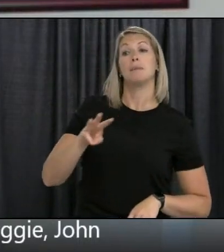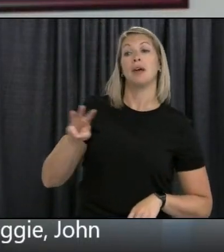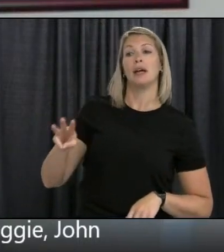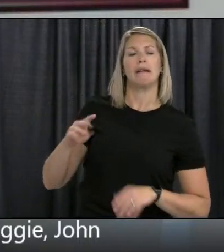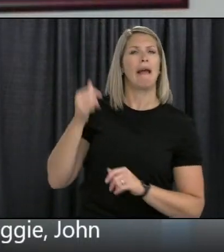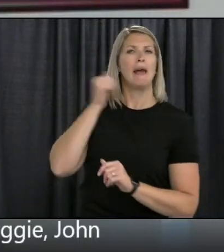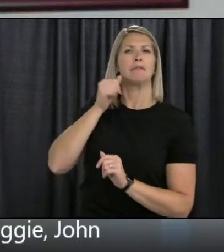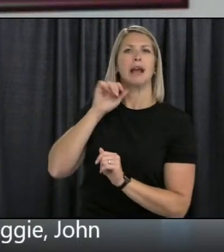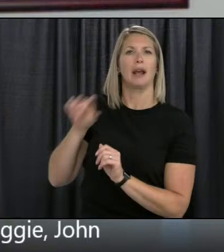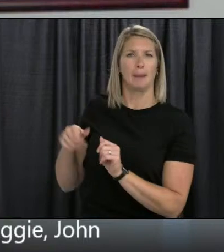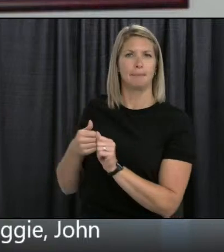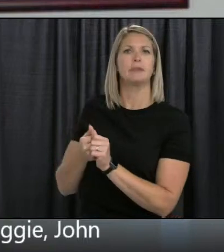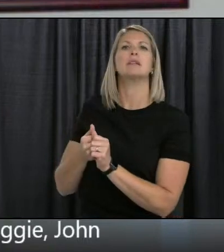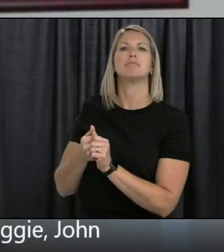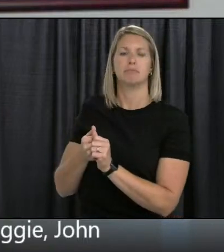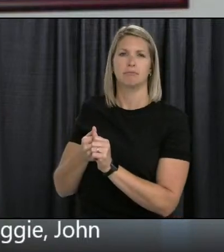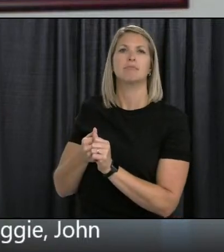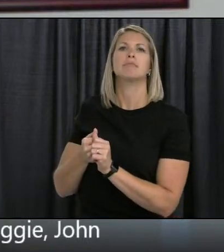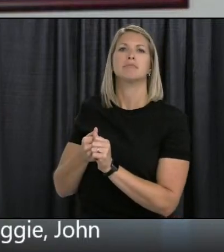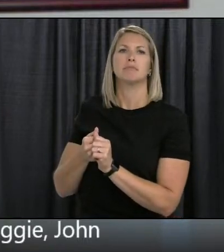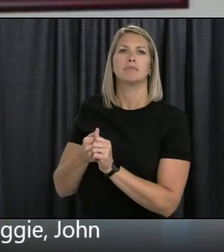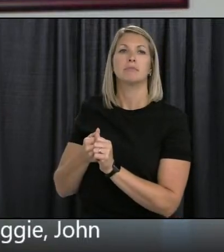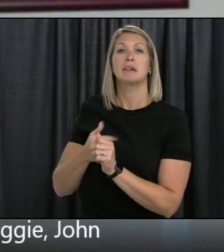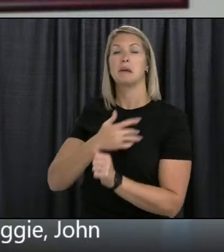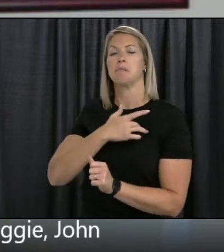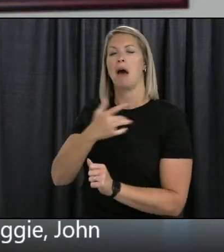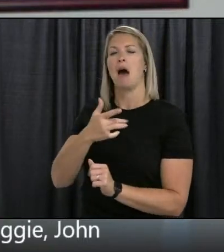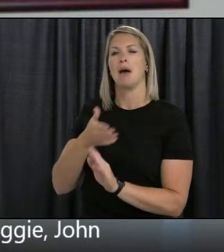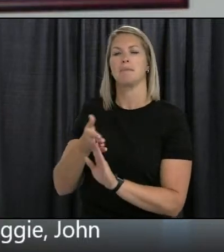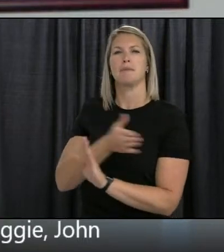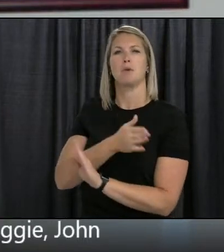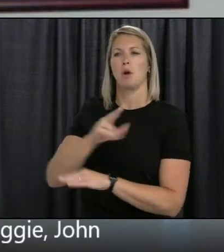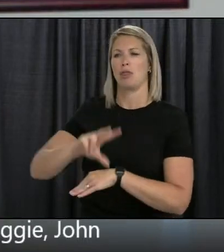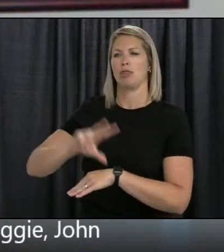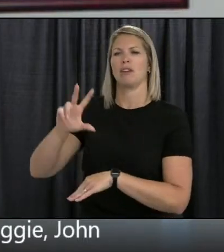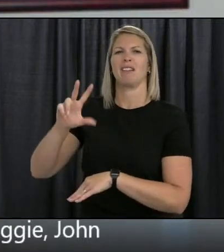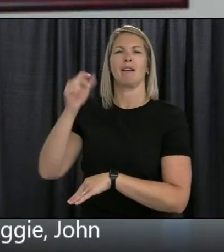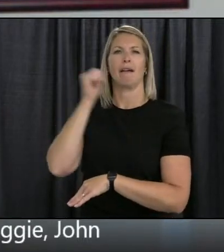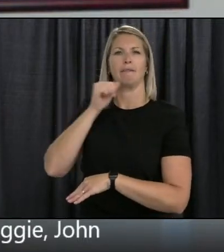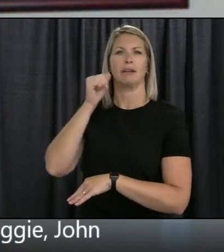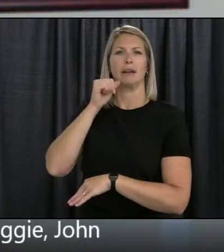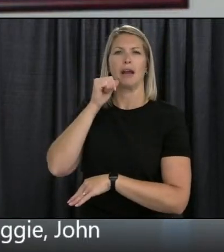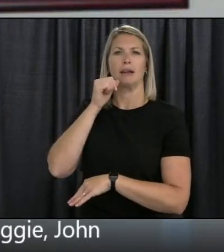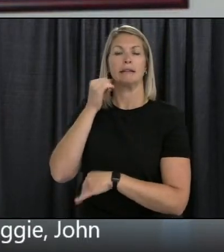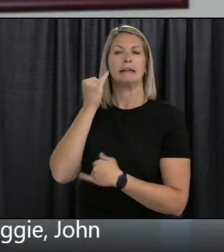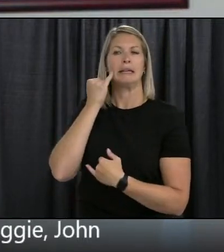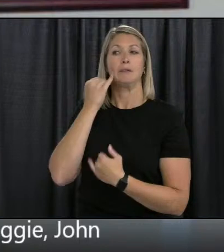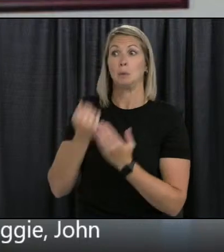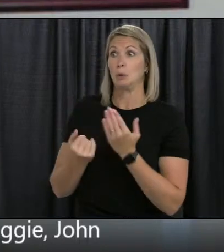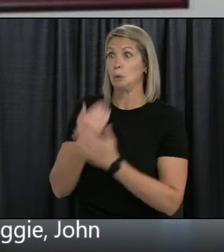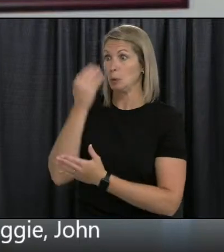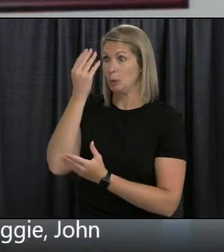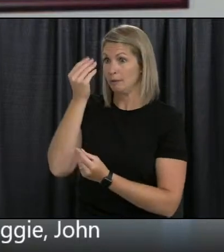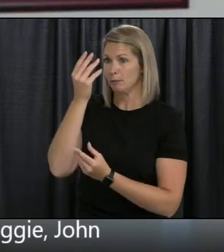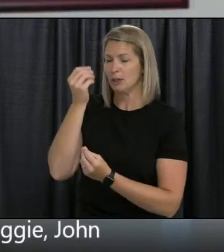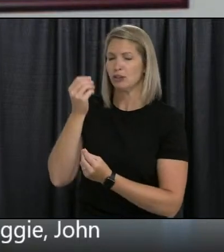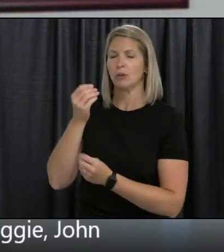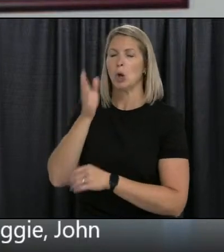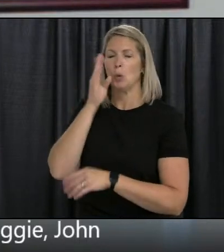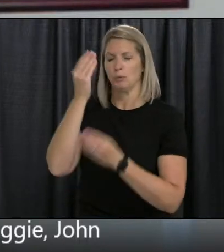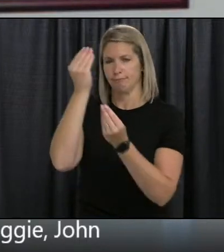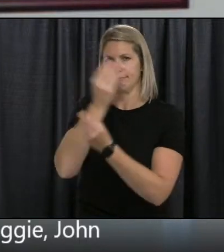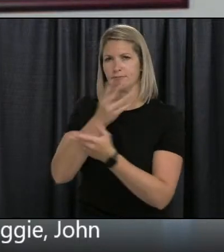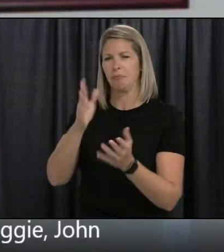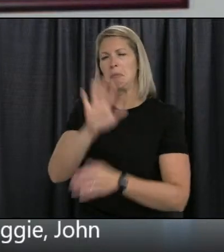some stage between 2 and no later than 3 o'clock in the afternoon of each day to provide people with